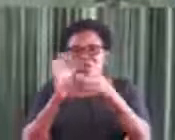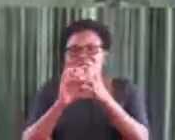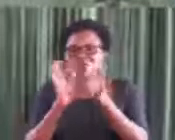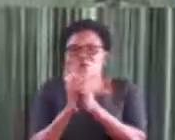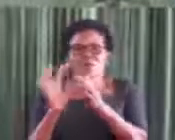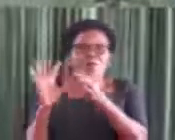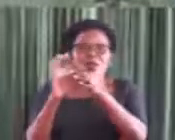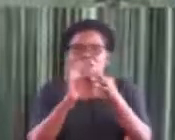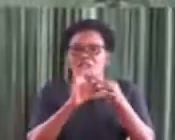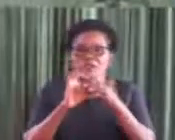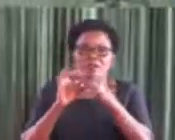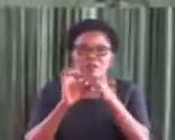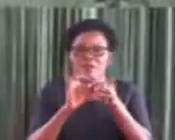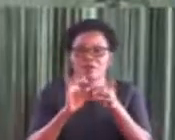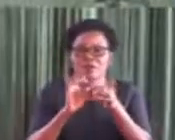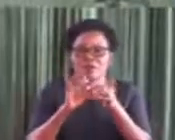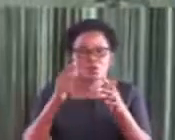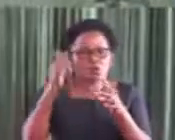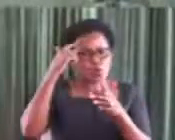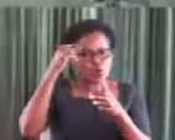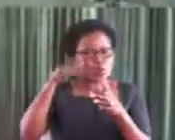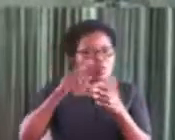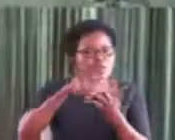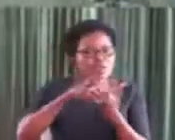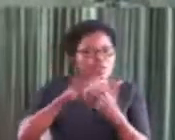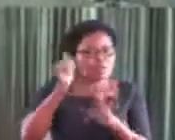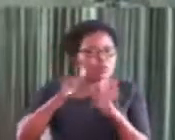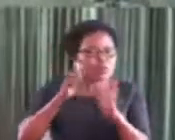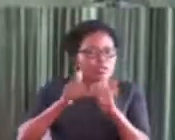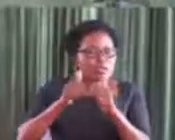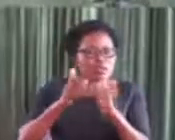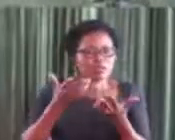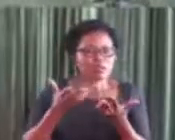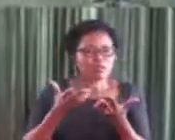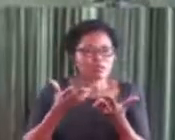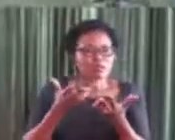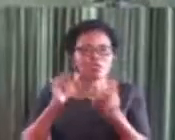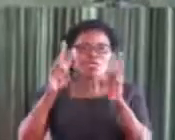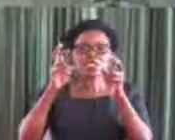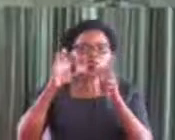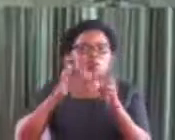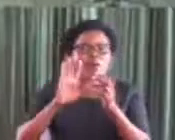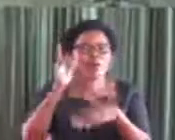what that case would be and what the issue was?